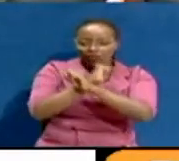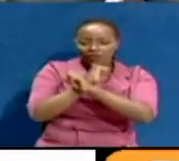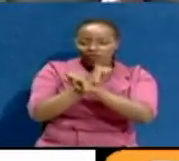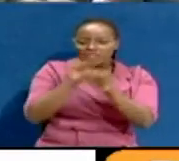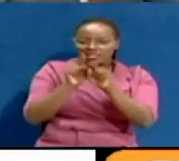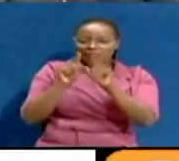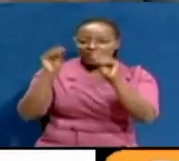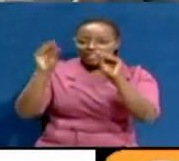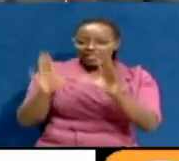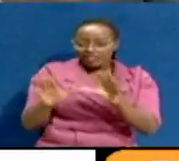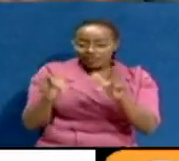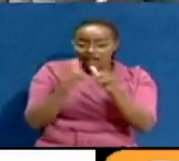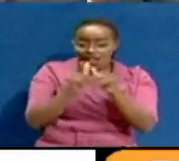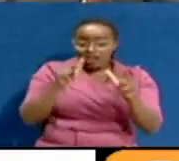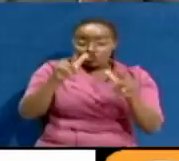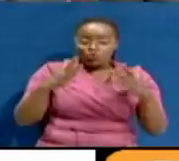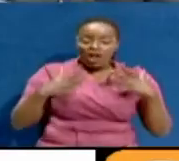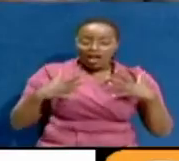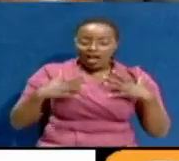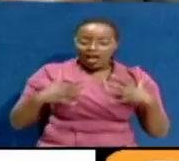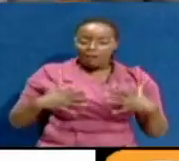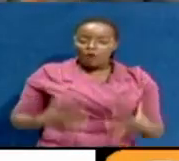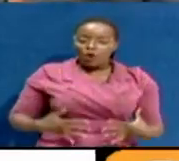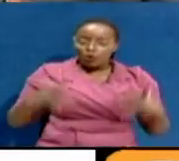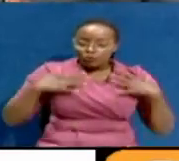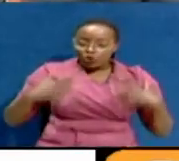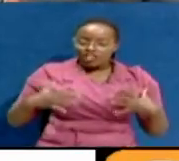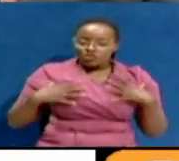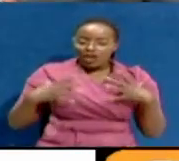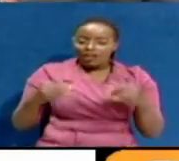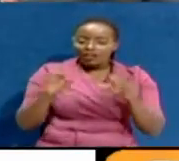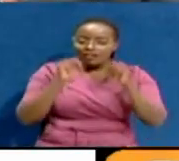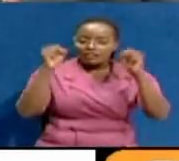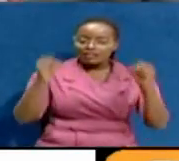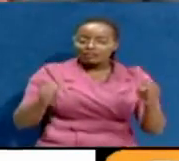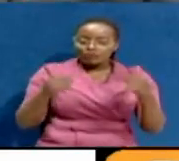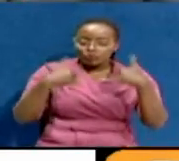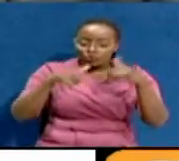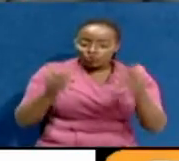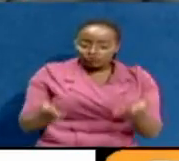a teacher. It's enabling your immune system to be able to respond and build up